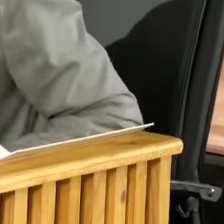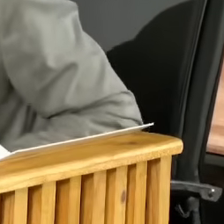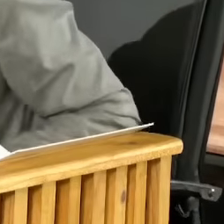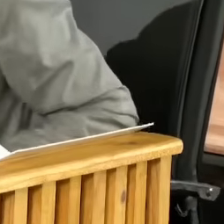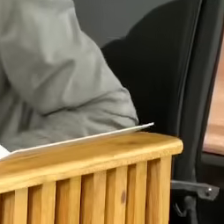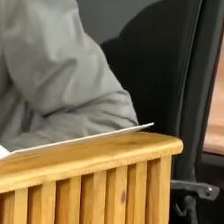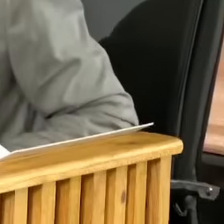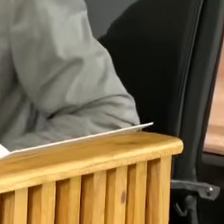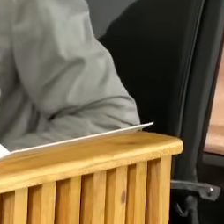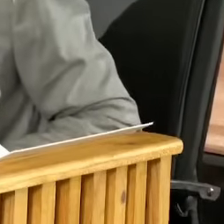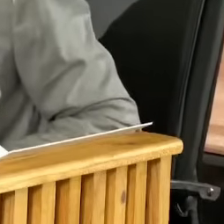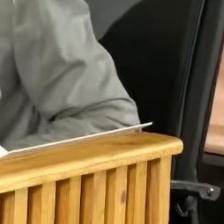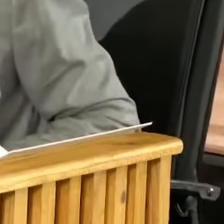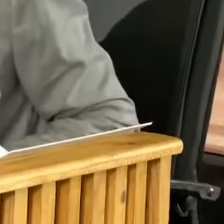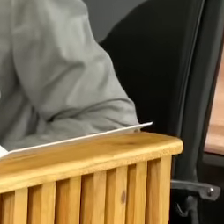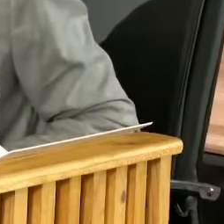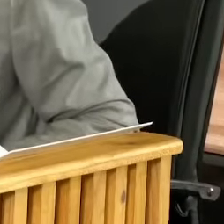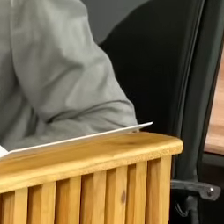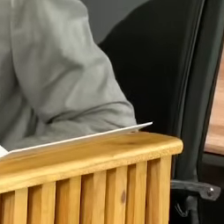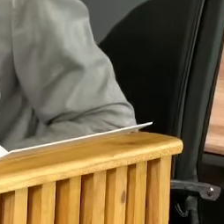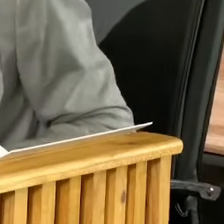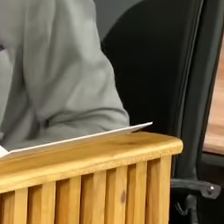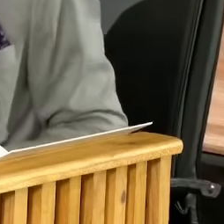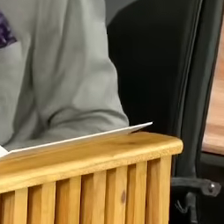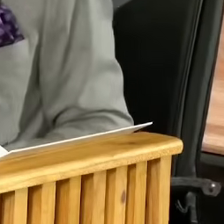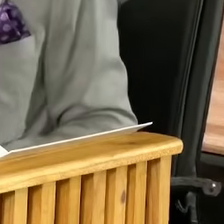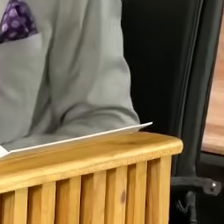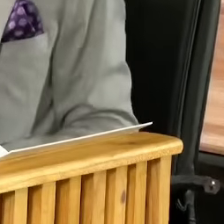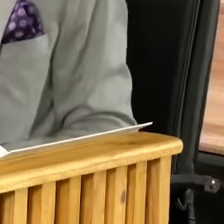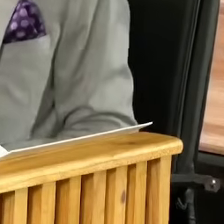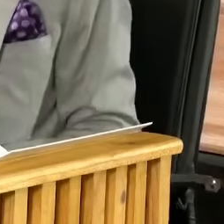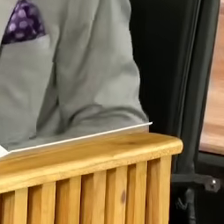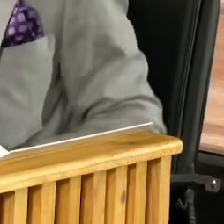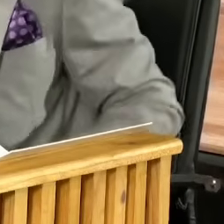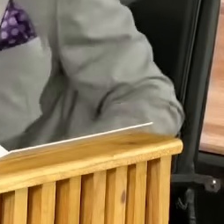Thank you, Chair and co-commissioners.